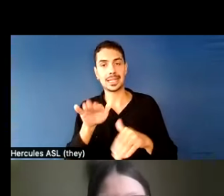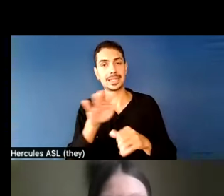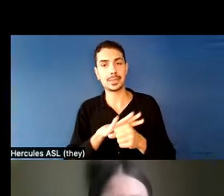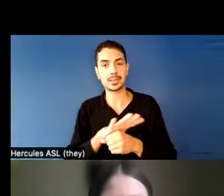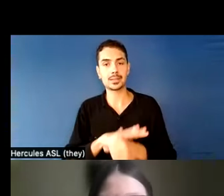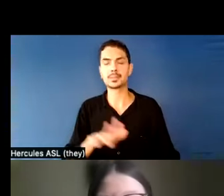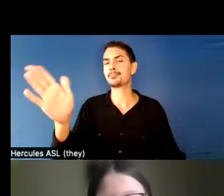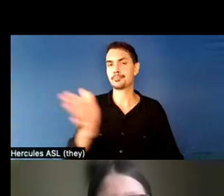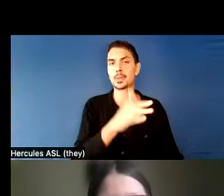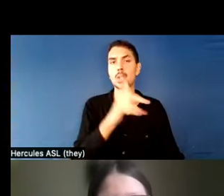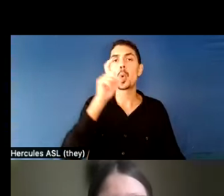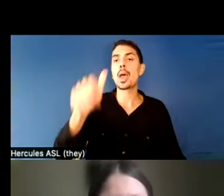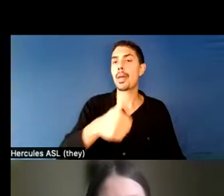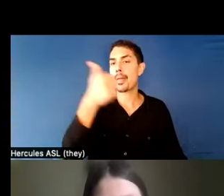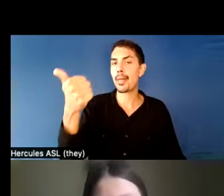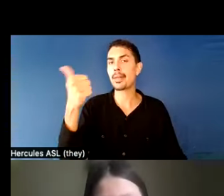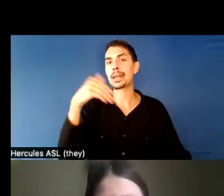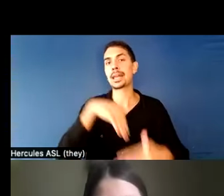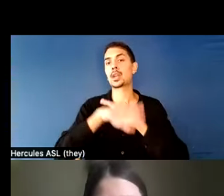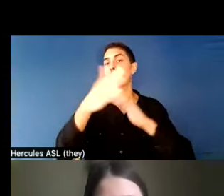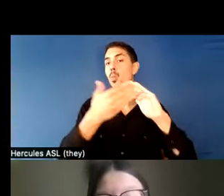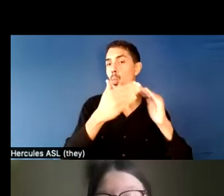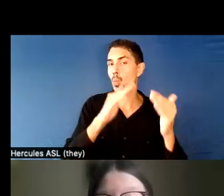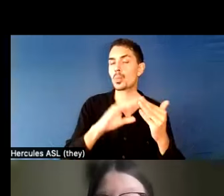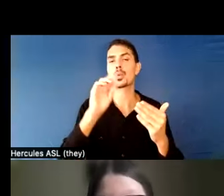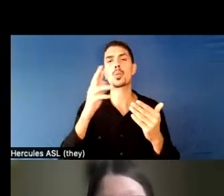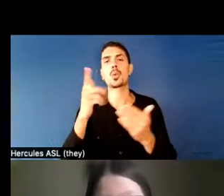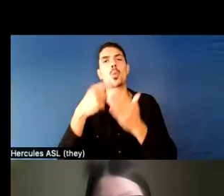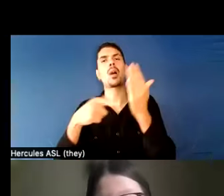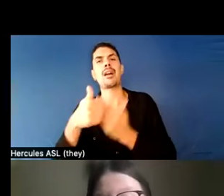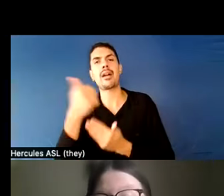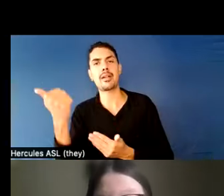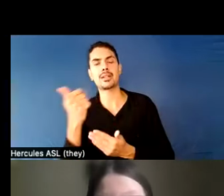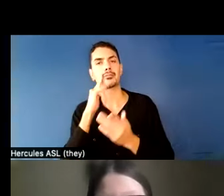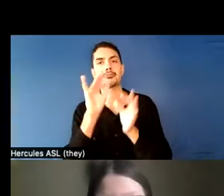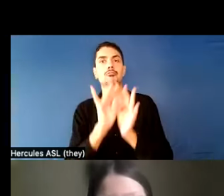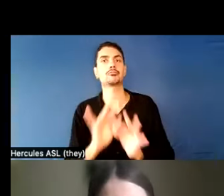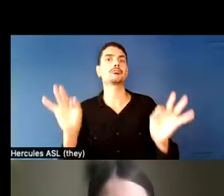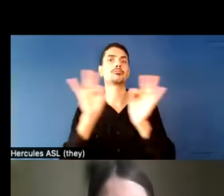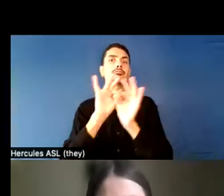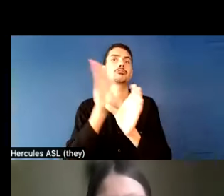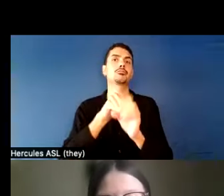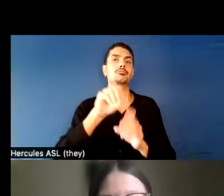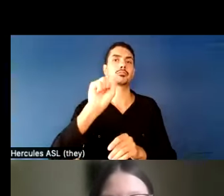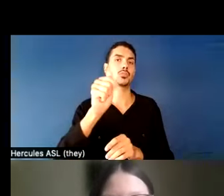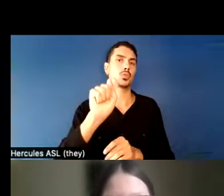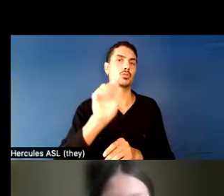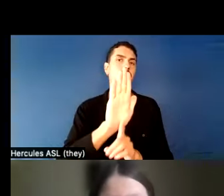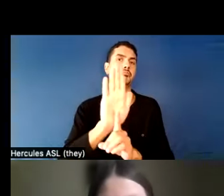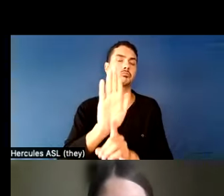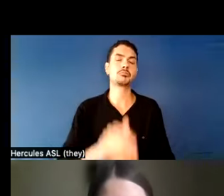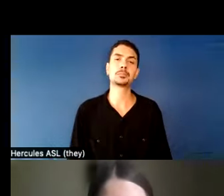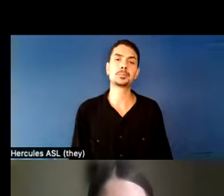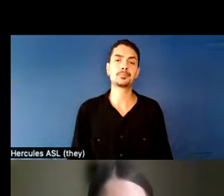who else, either within your community, have you seen, or do you think would be really important to have on your SART? So